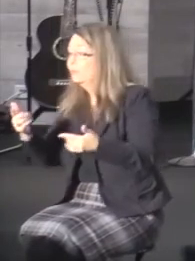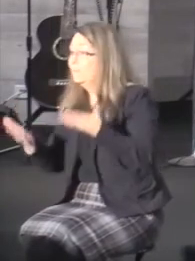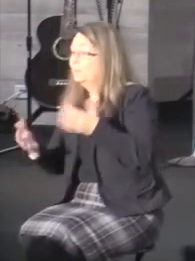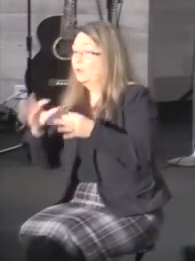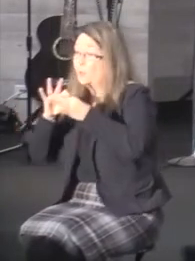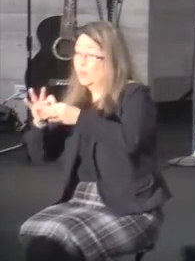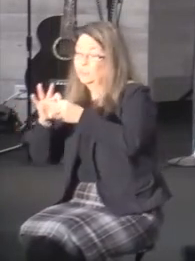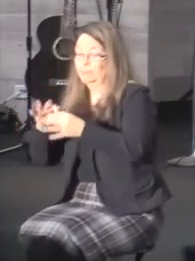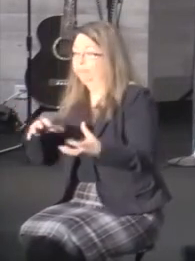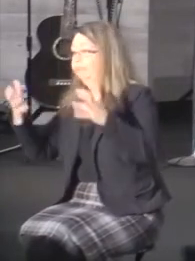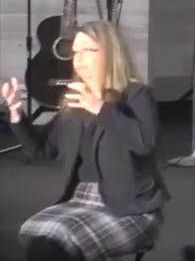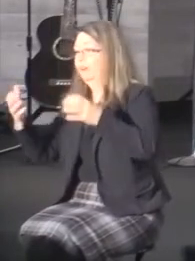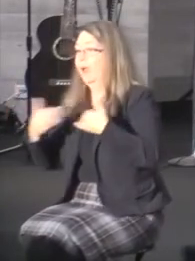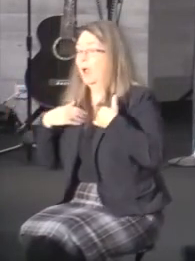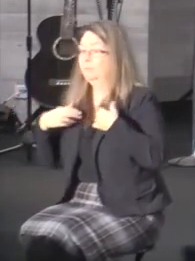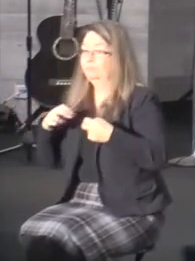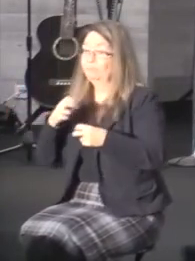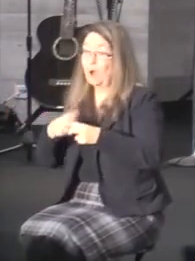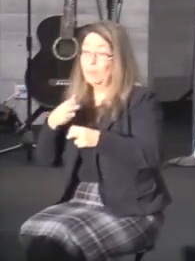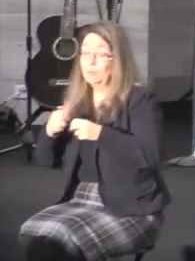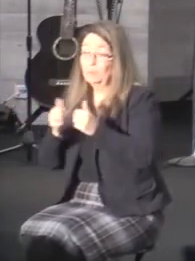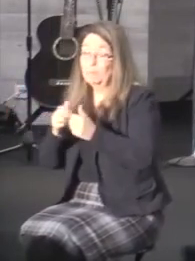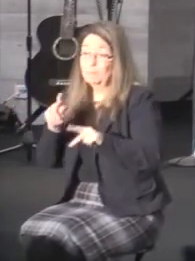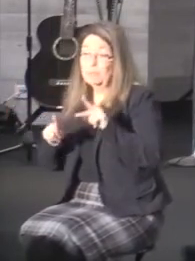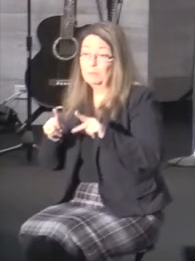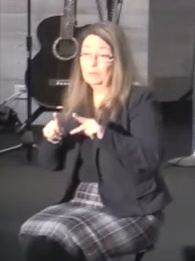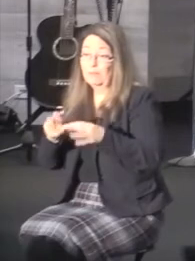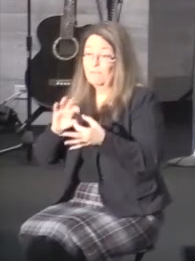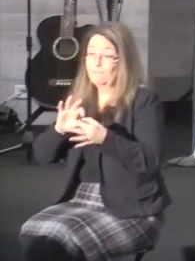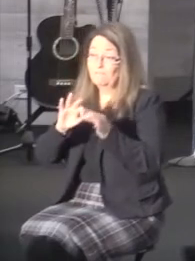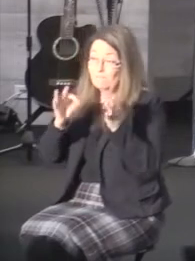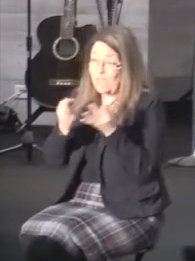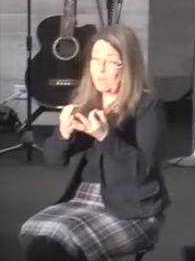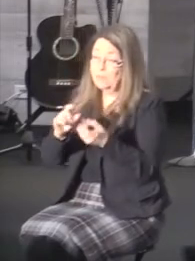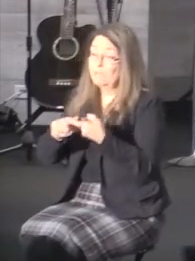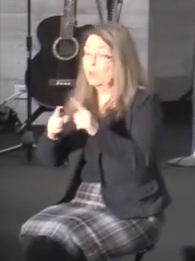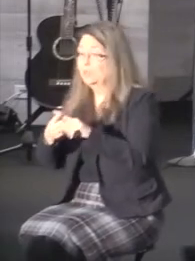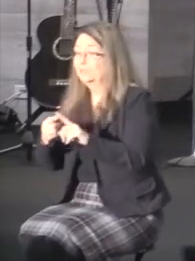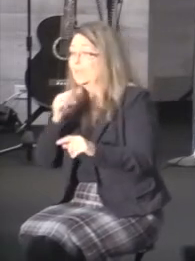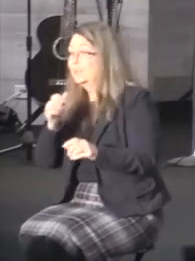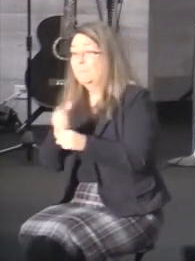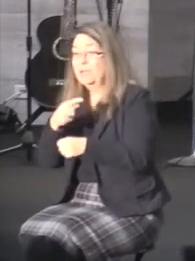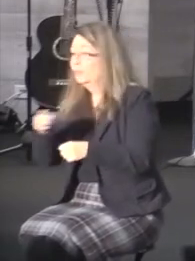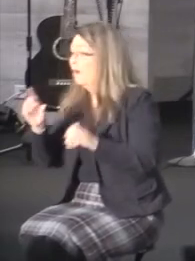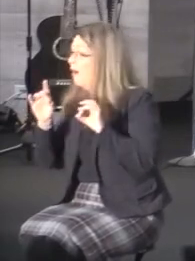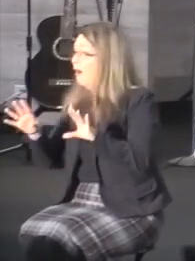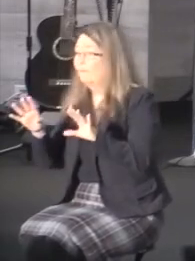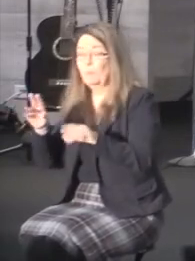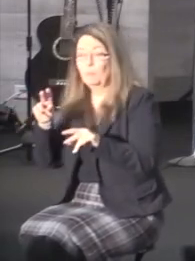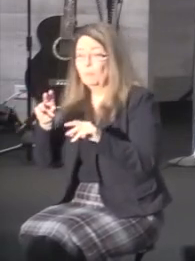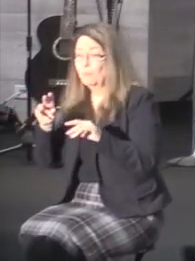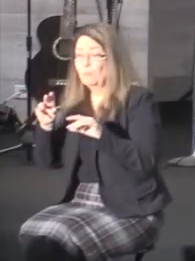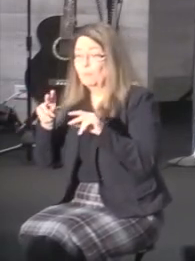mess. Maybe you're having problems with people, family, or friends. That doesn't mean, all in all, you're a terrible person. It doesn't